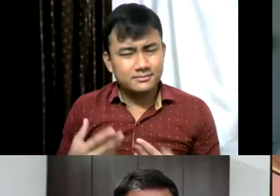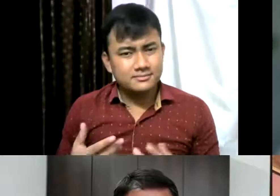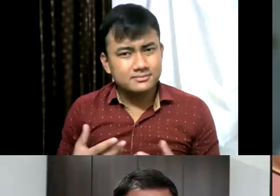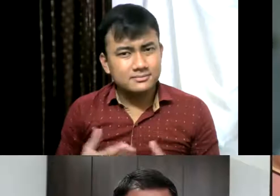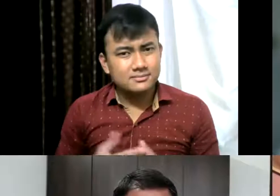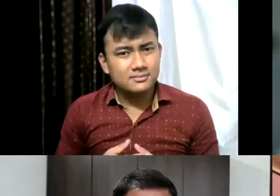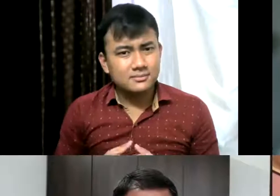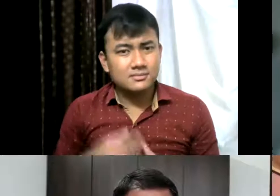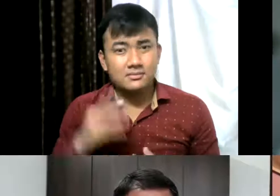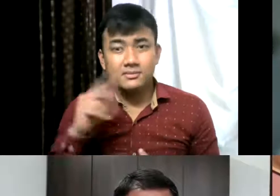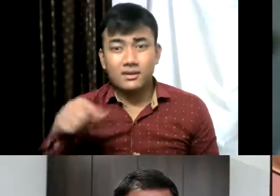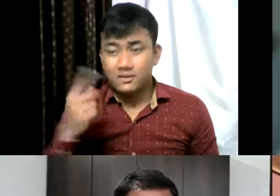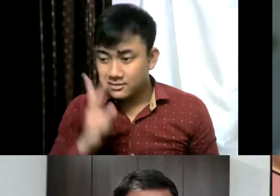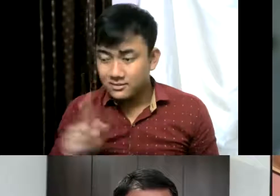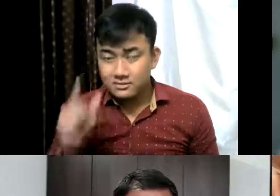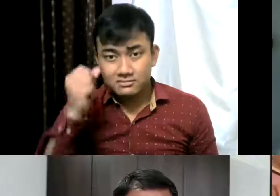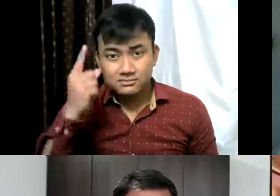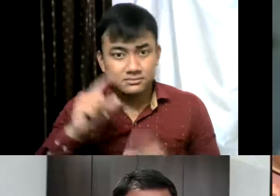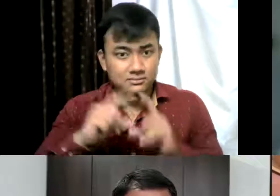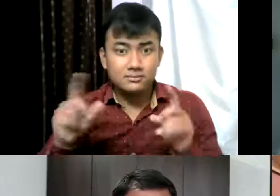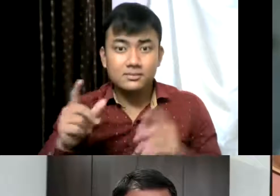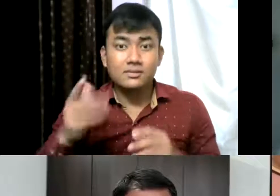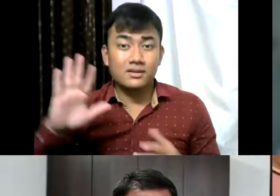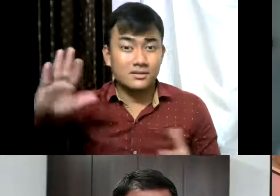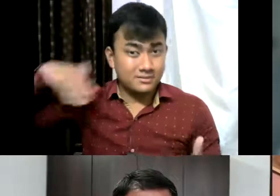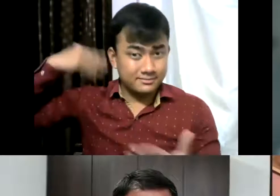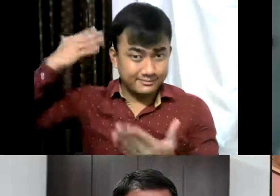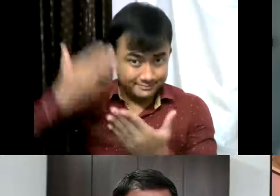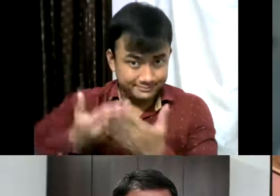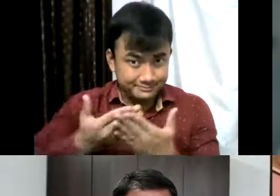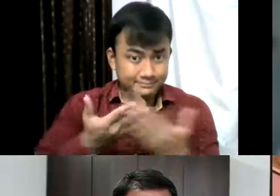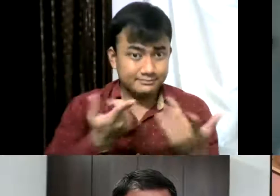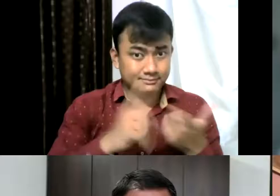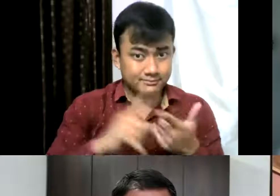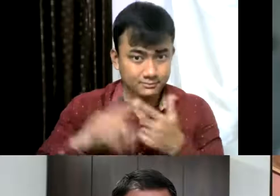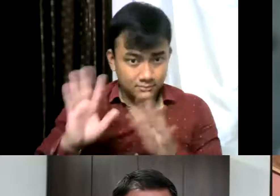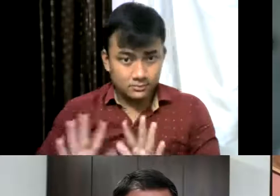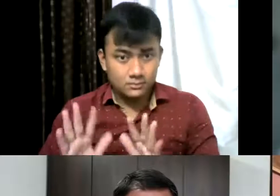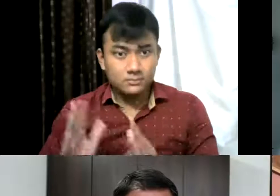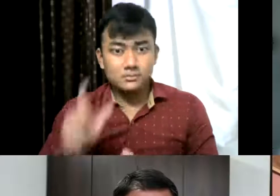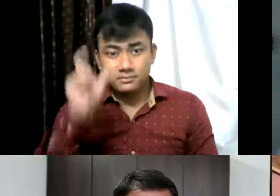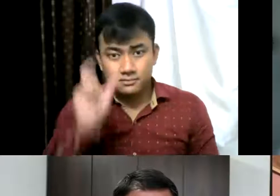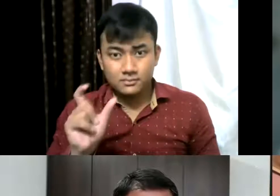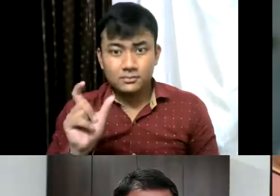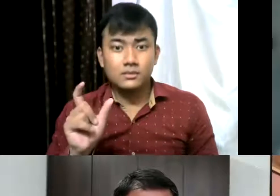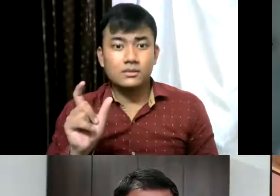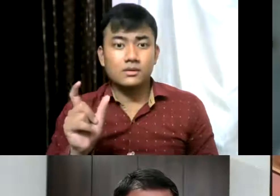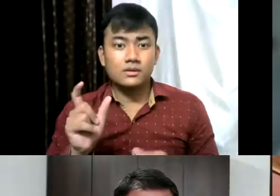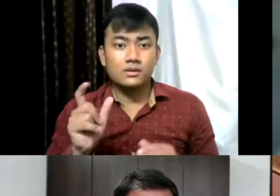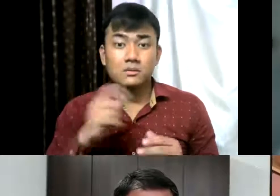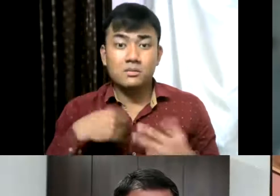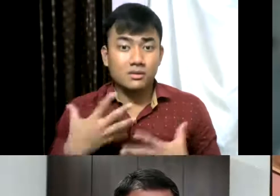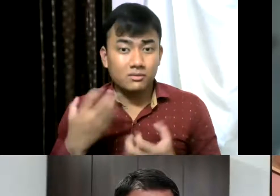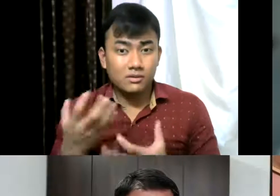Jatness, knowing very well that historically, the way in which the metaphor of the shock was used was to relate it to, say,